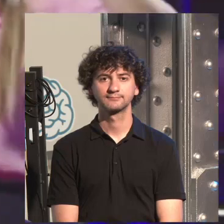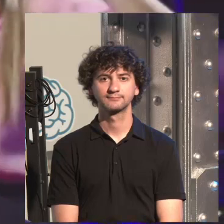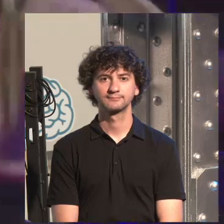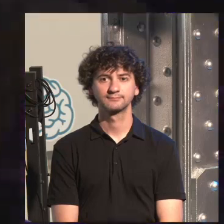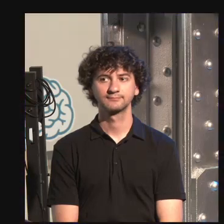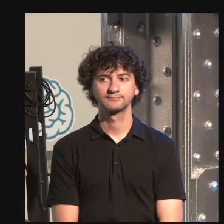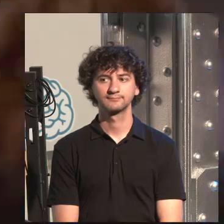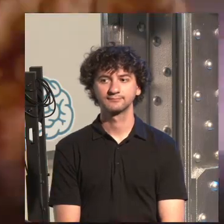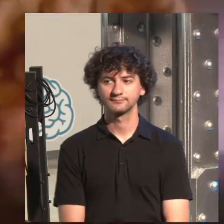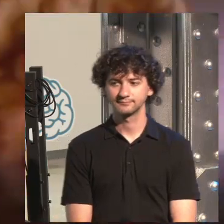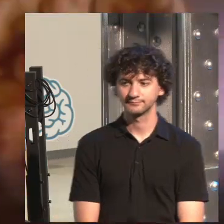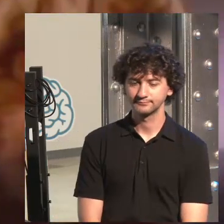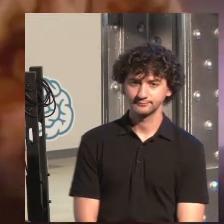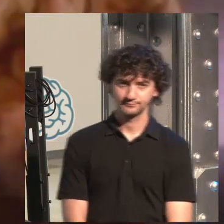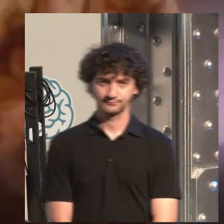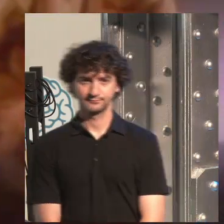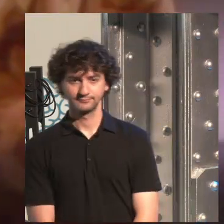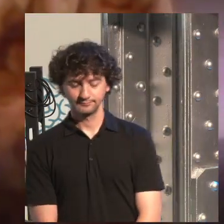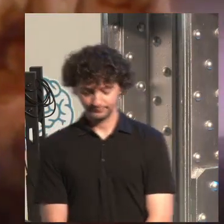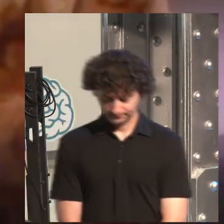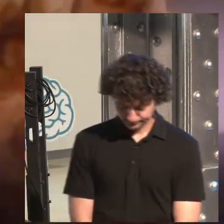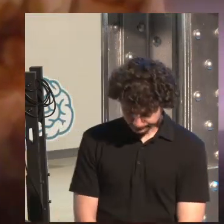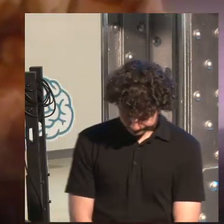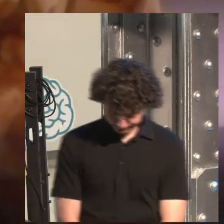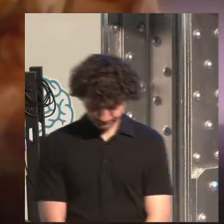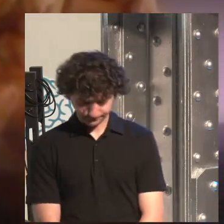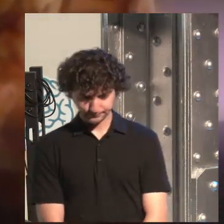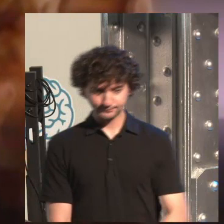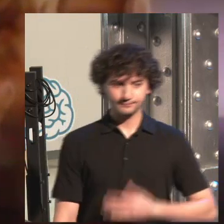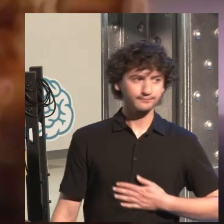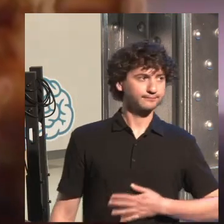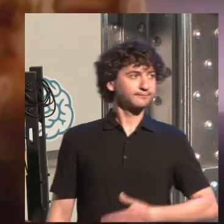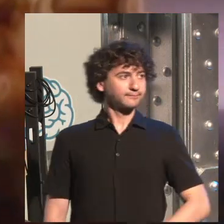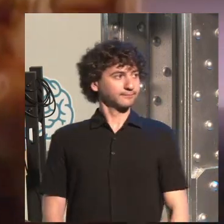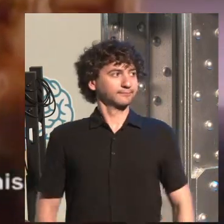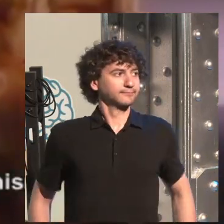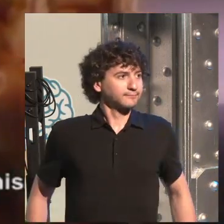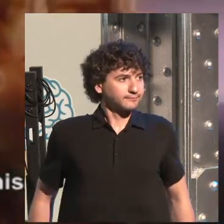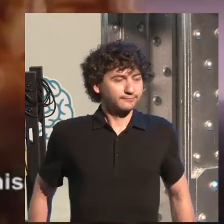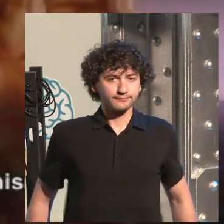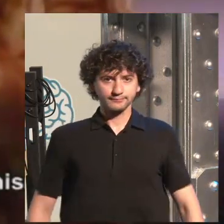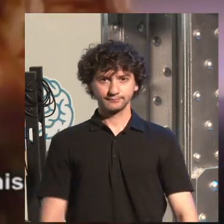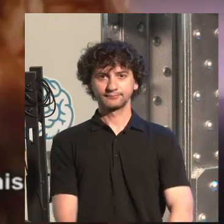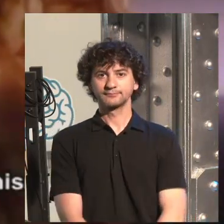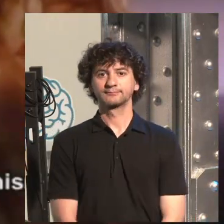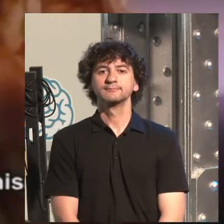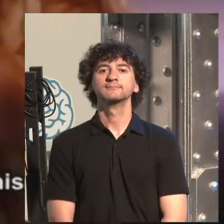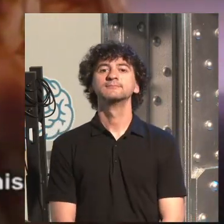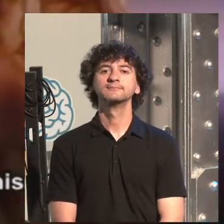it sounds like. No longer at the mercy of the reptile brain, we can